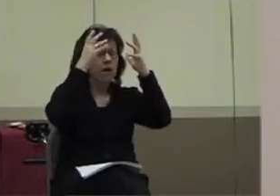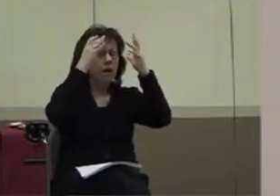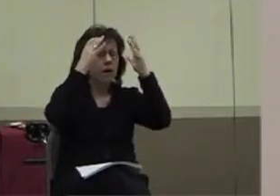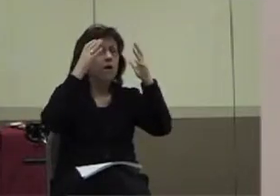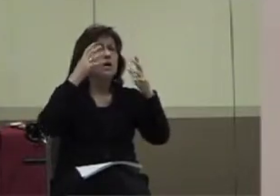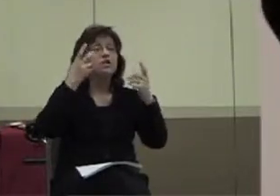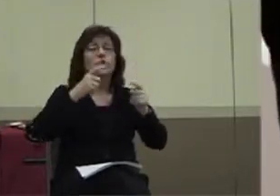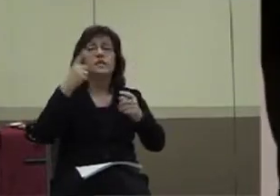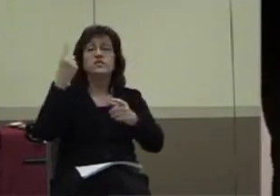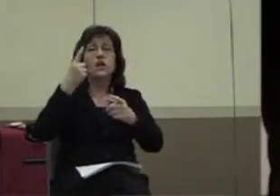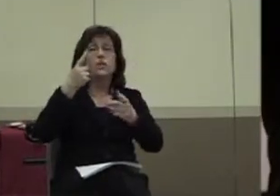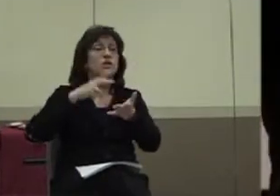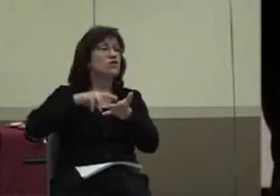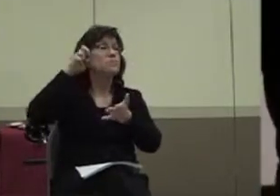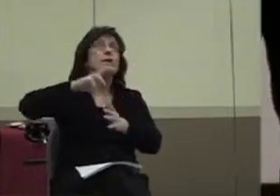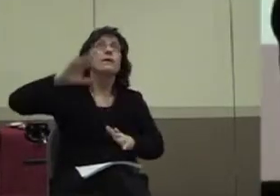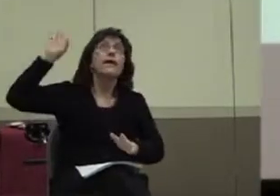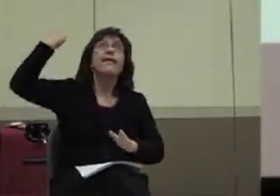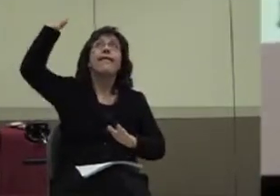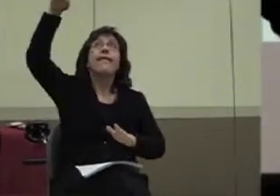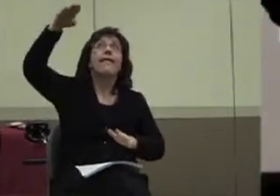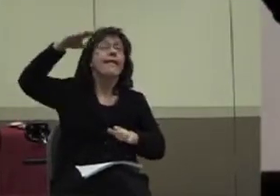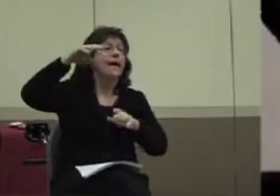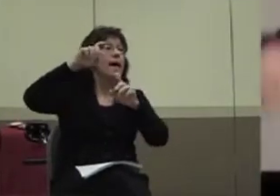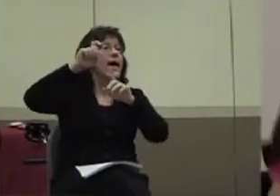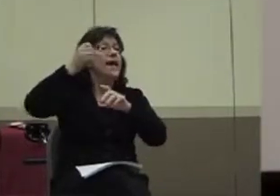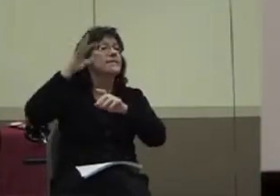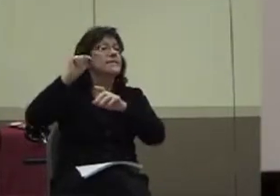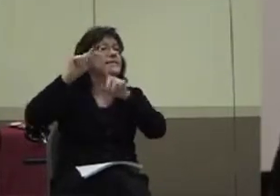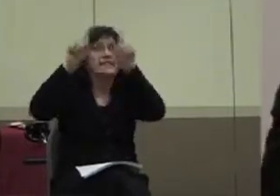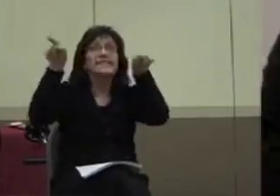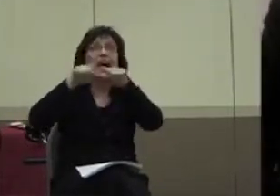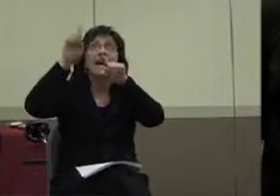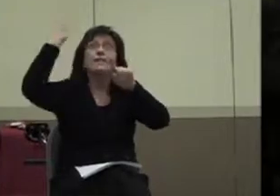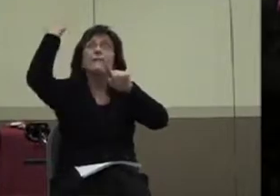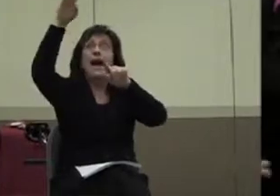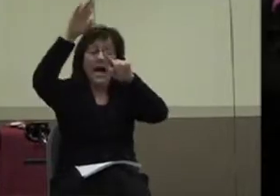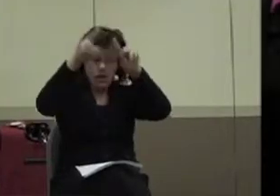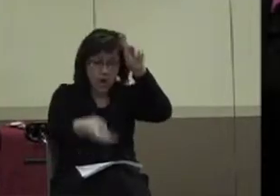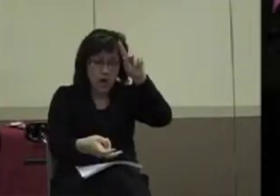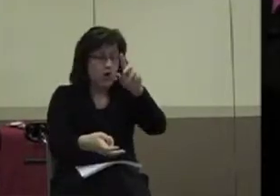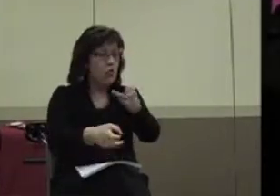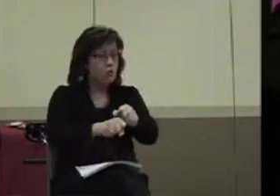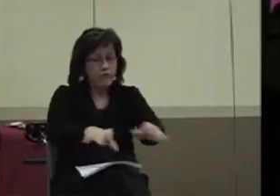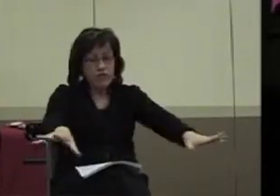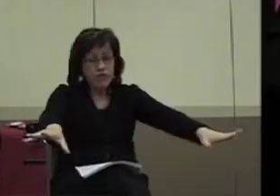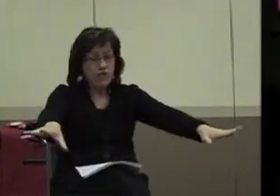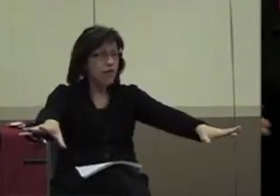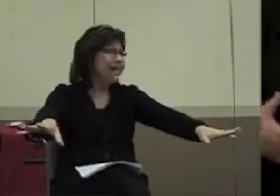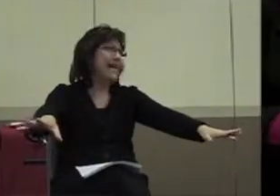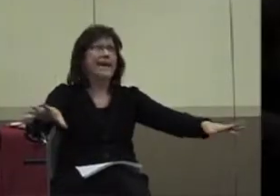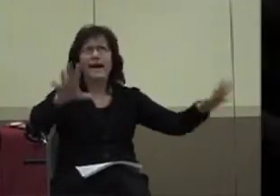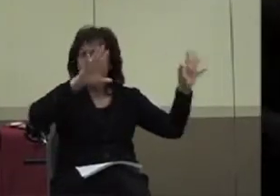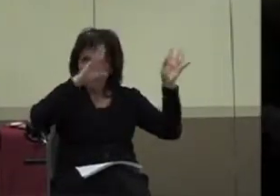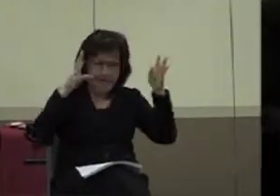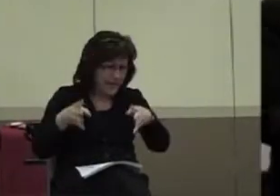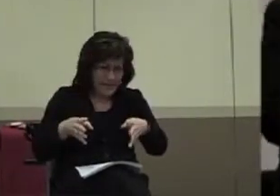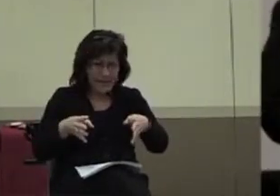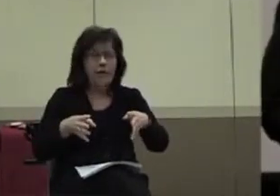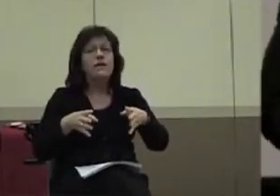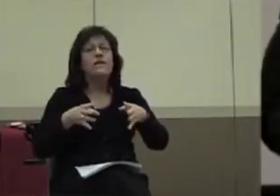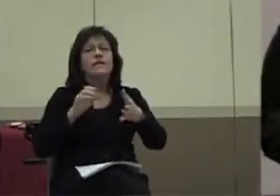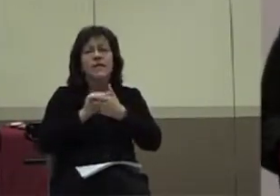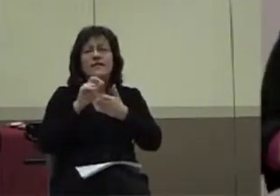kid jumps up and knocks the exit sign down and plastic goes flying all over the floor and we have to deal with that. That's what we